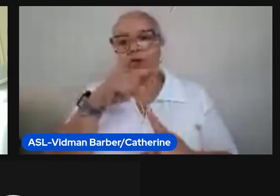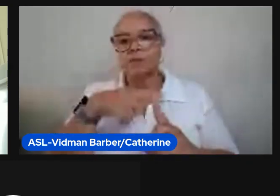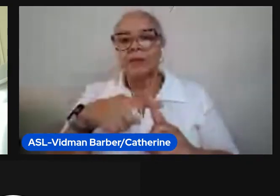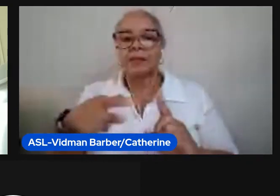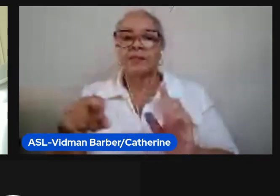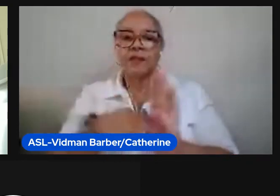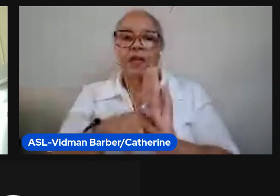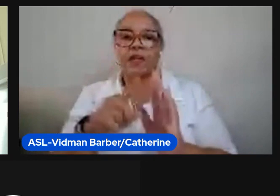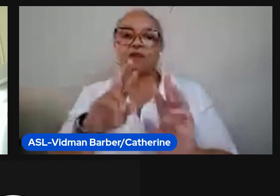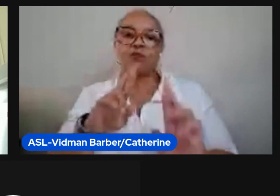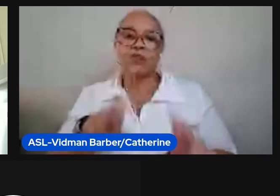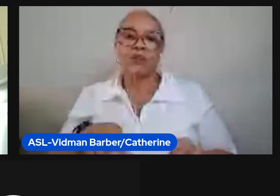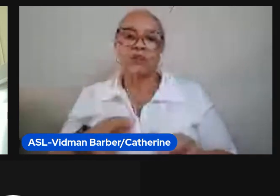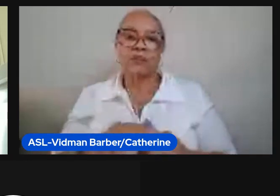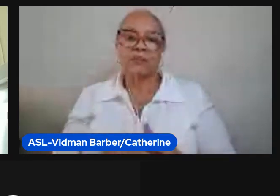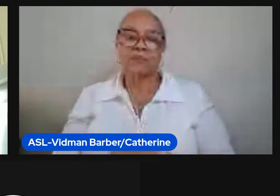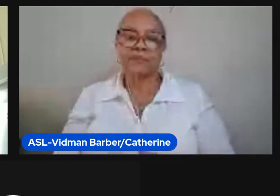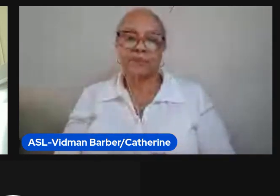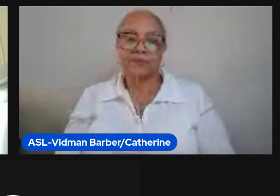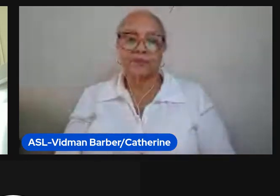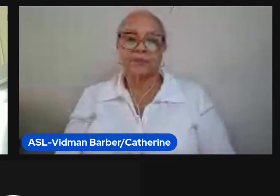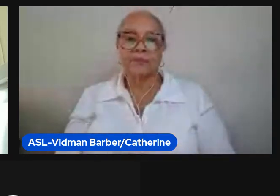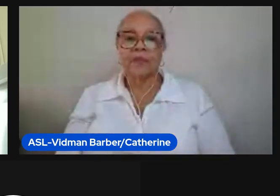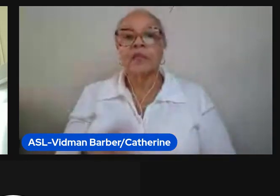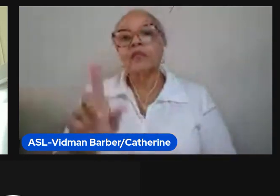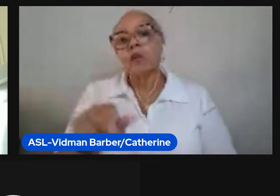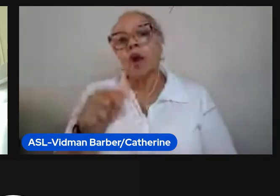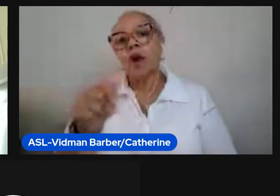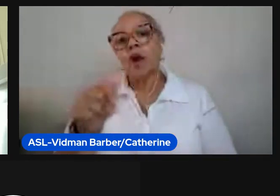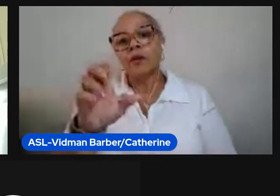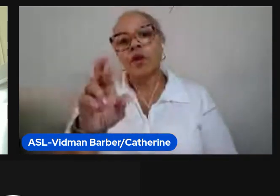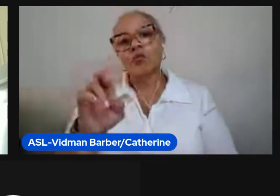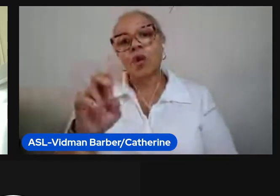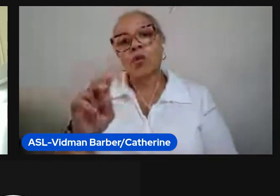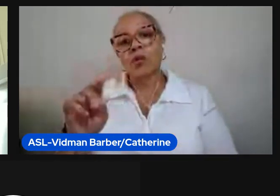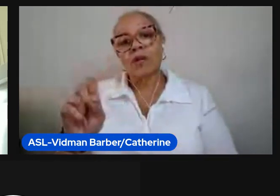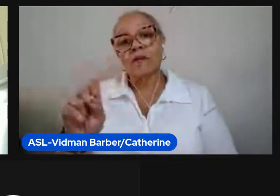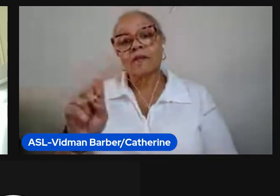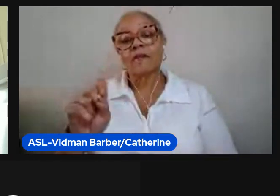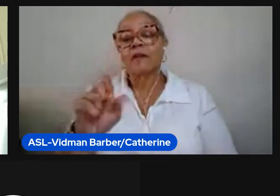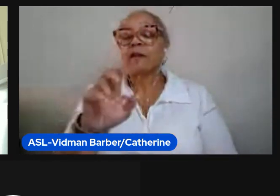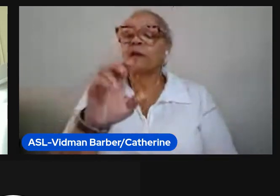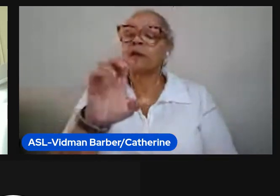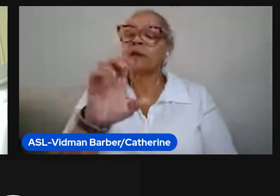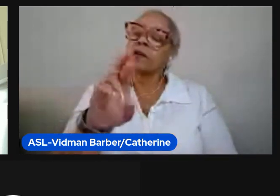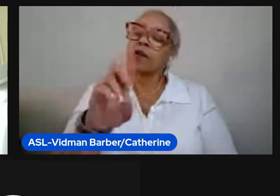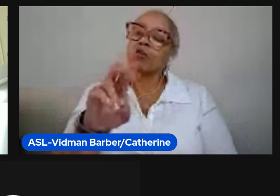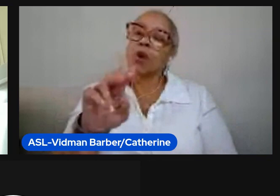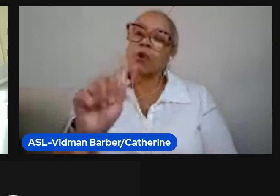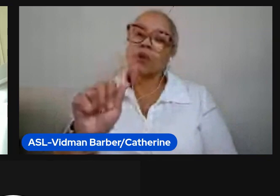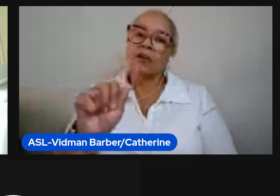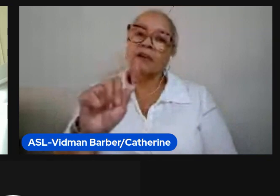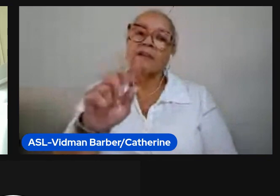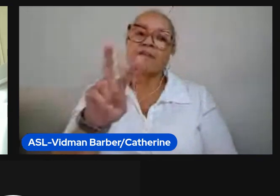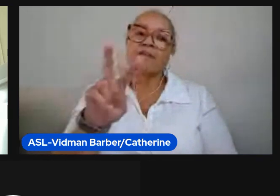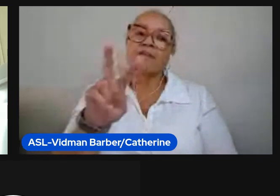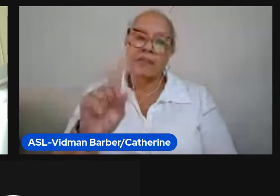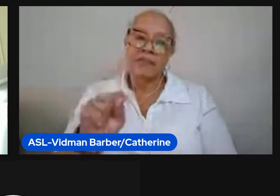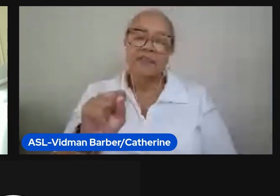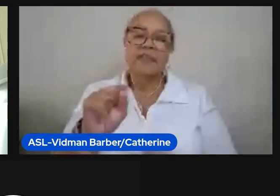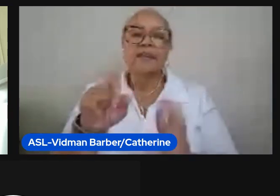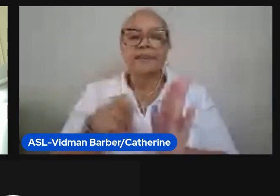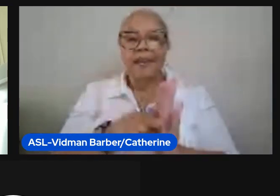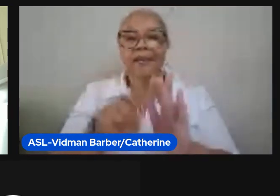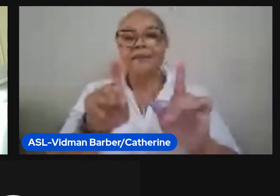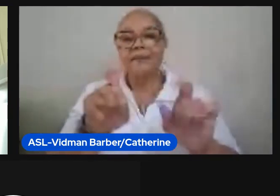results. So other coronaviruses, negative and positive controls, yeah, and testing in